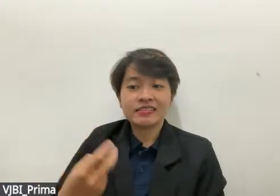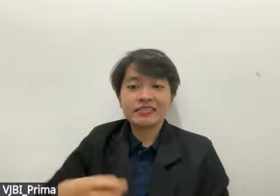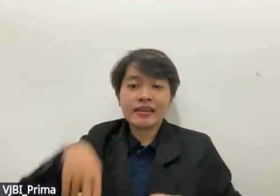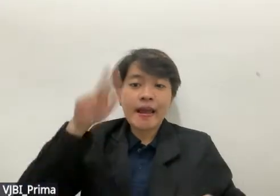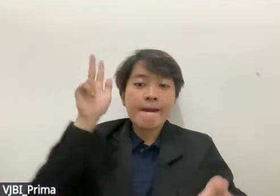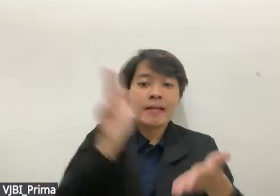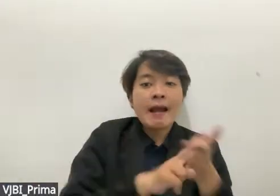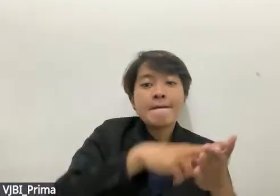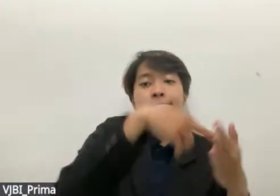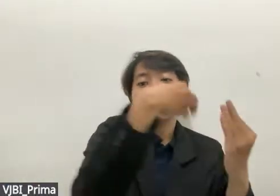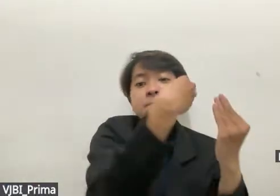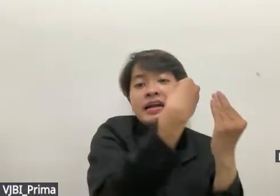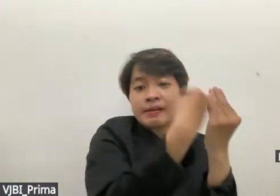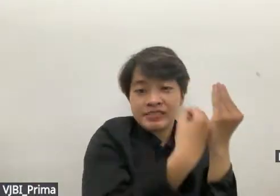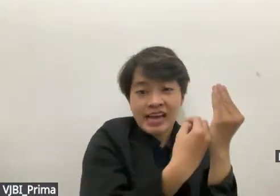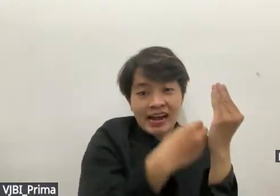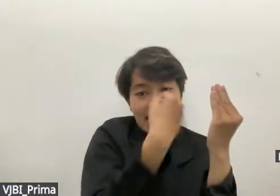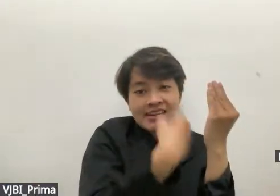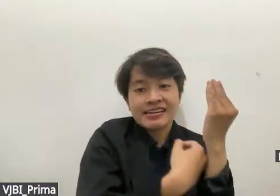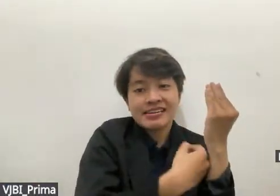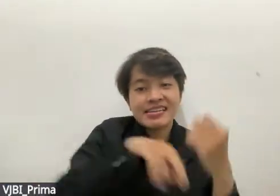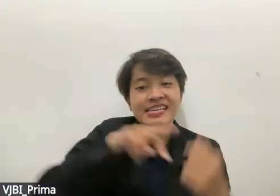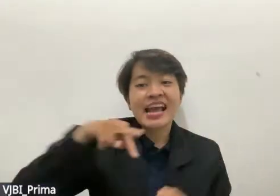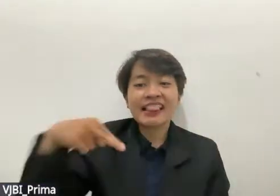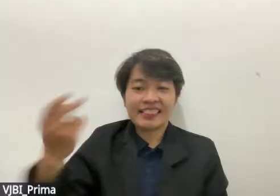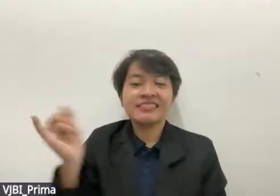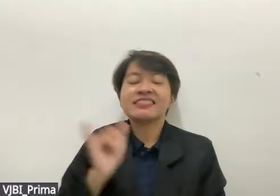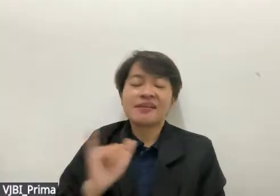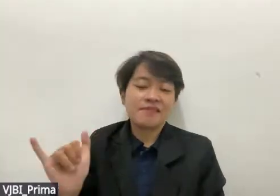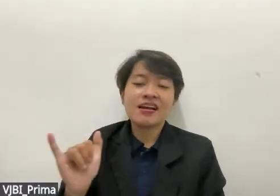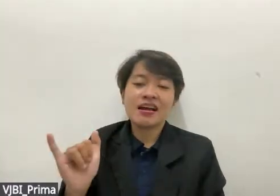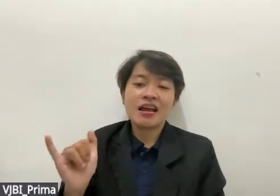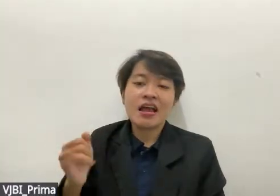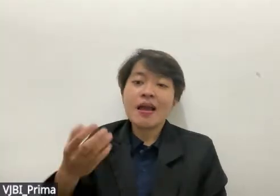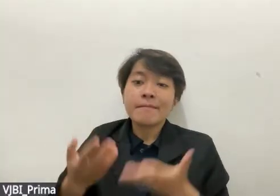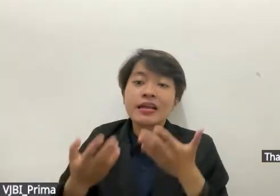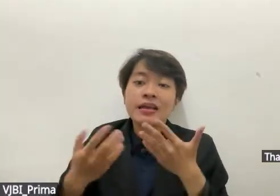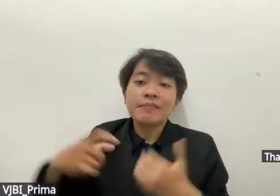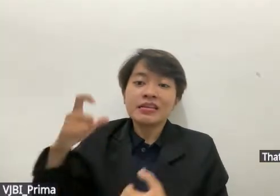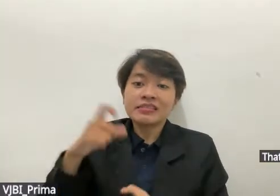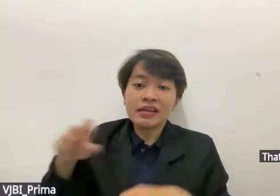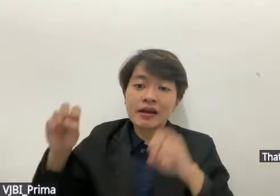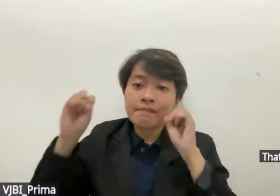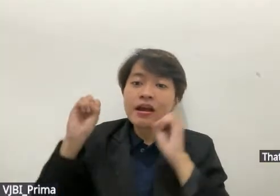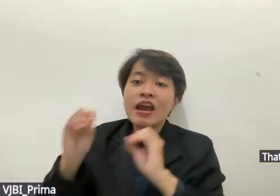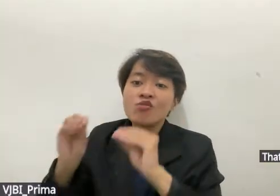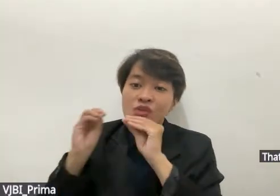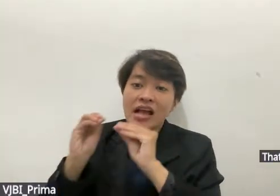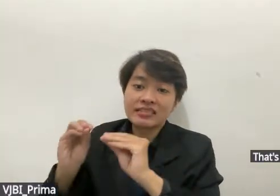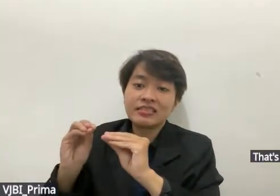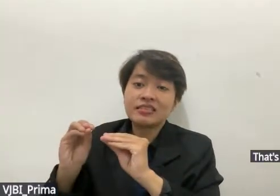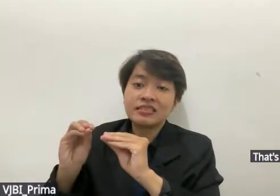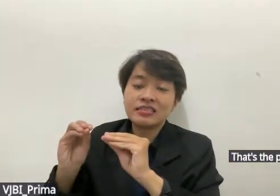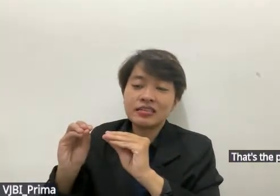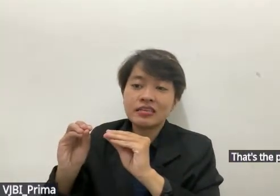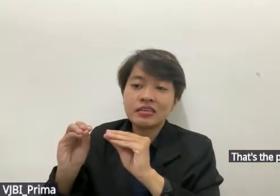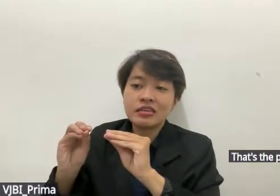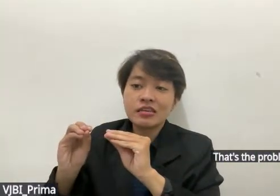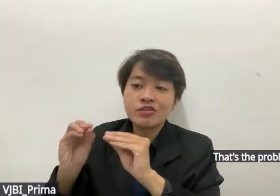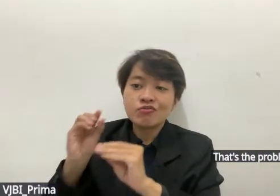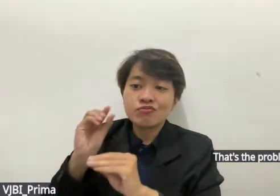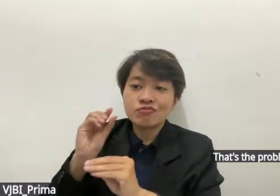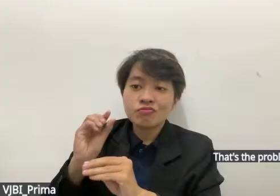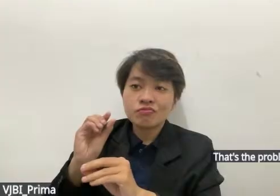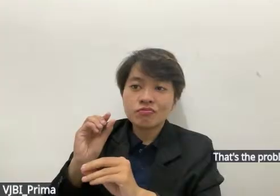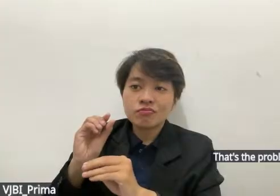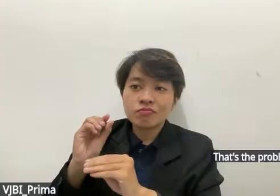change also. That's the problem. How can we educate them not to change